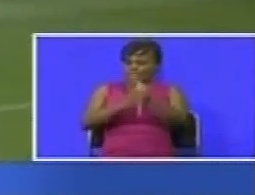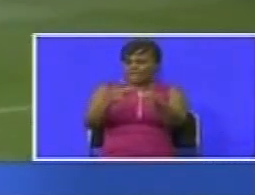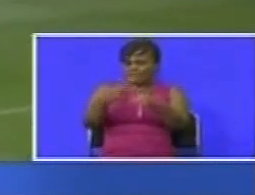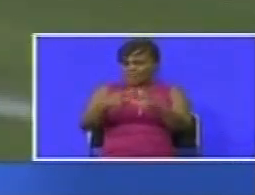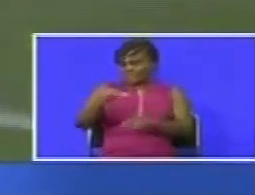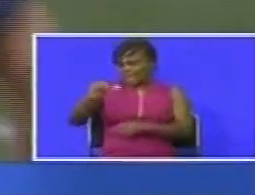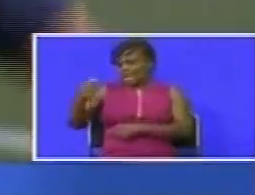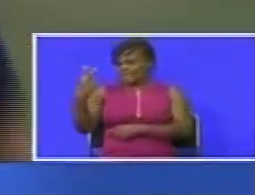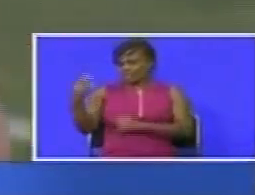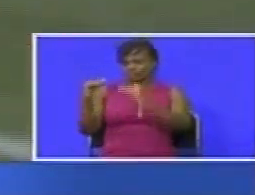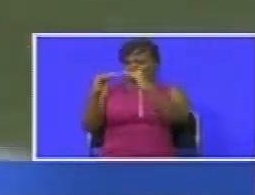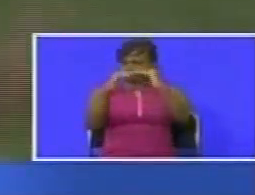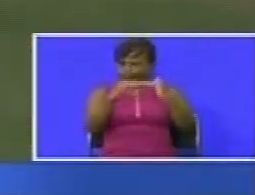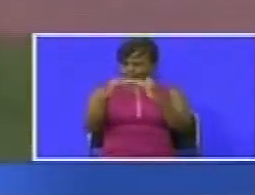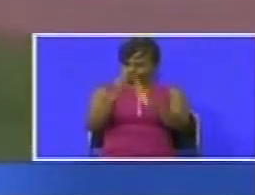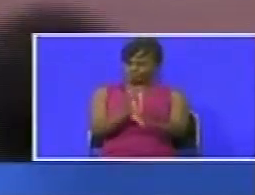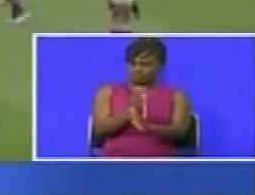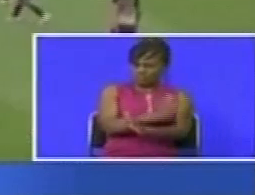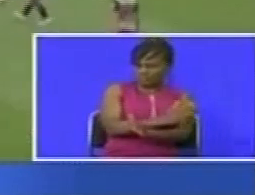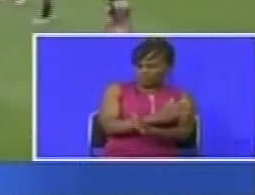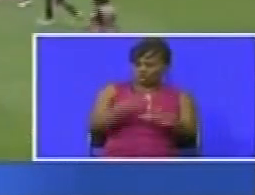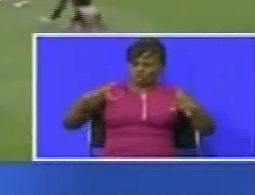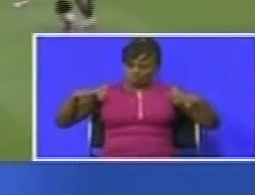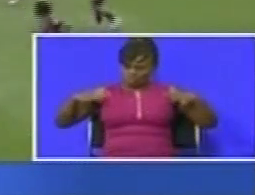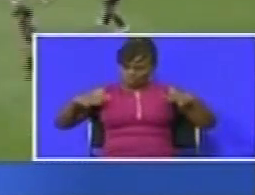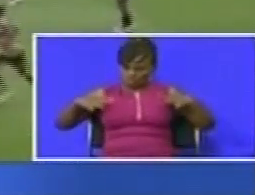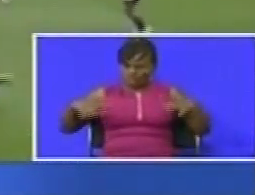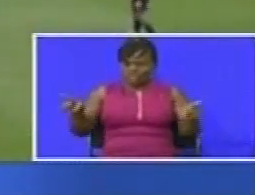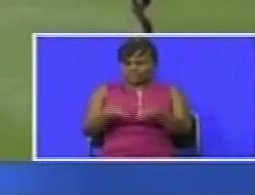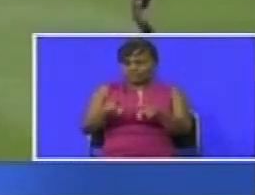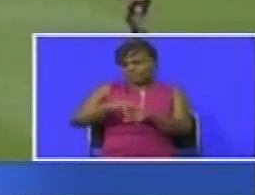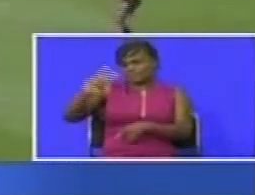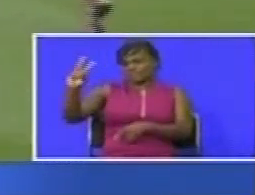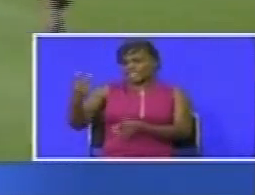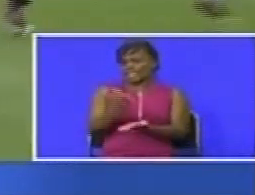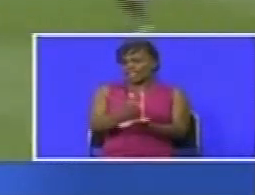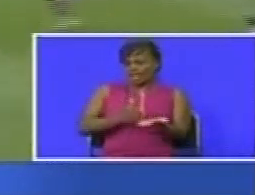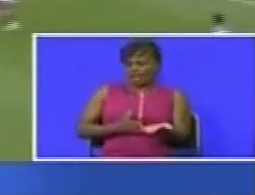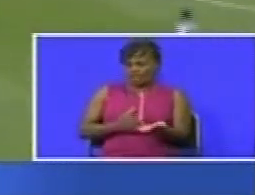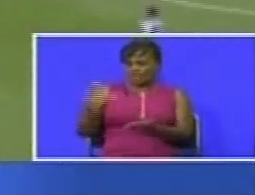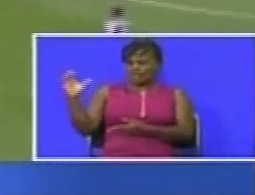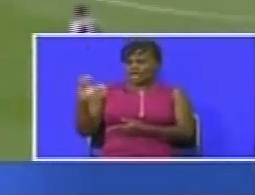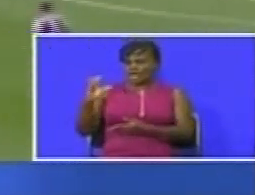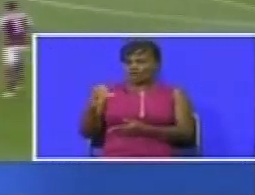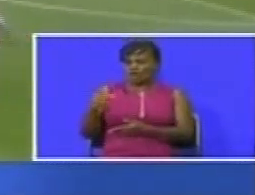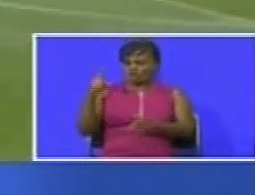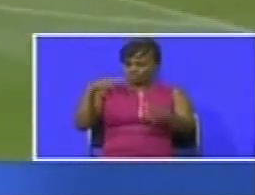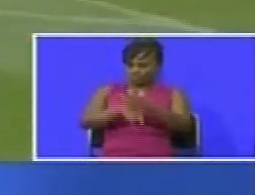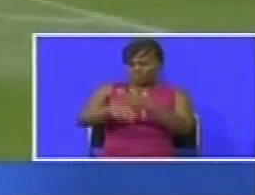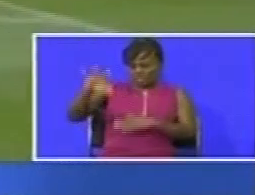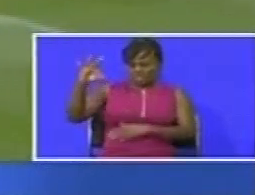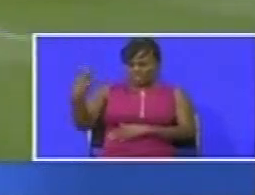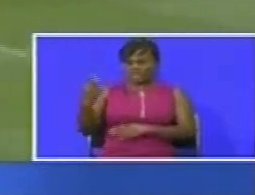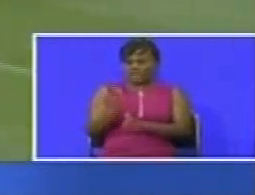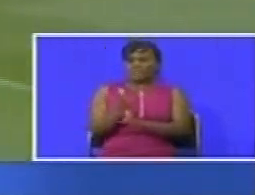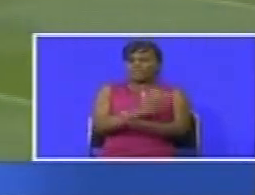Andy Carroll akasawazisha kabla ya kuenda mapumzikoni. Na katika kipindi cha pili, Carroll alitia kimiani bao la tatu